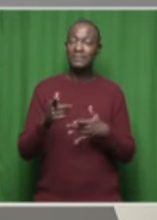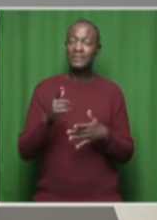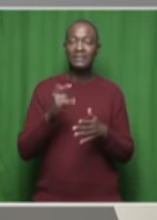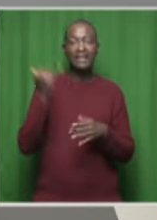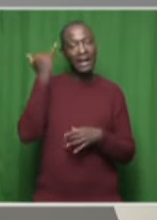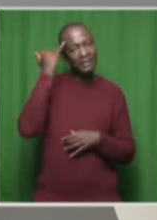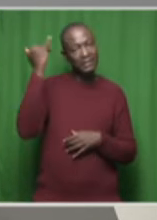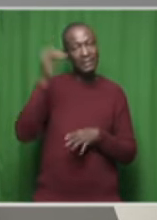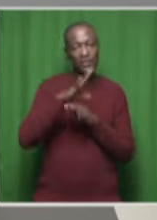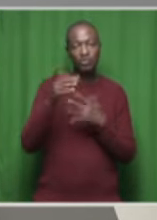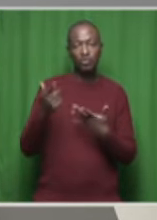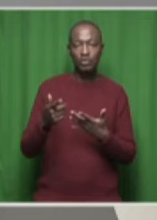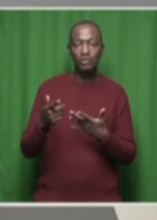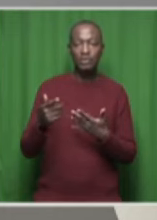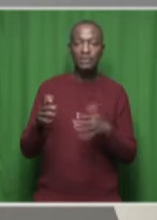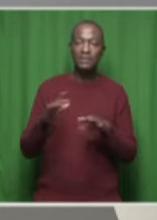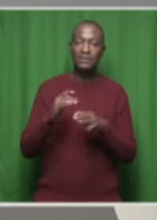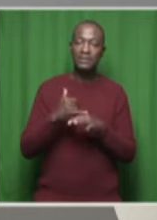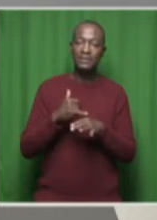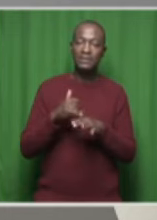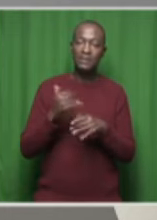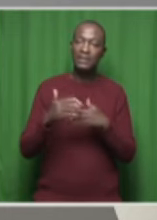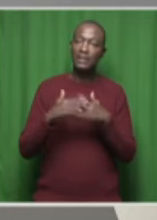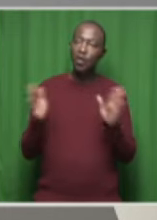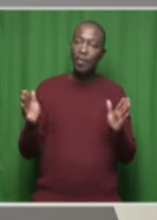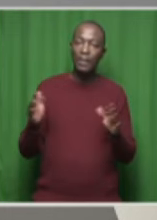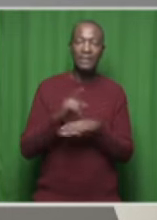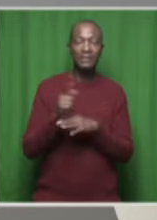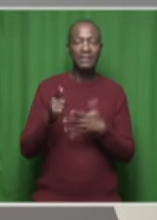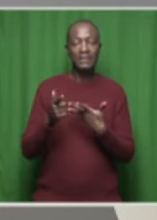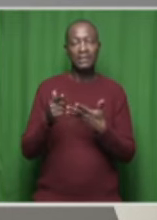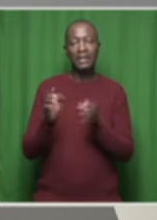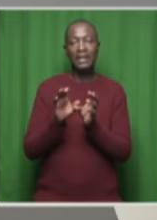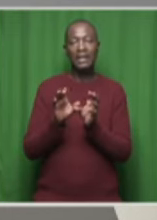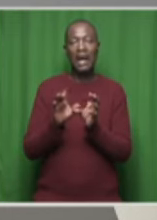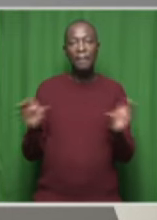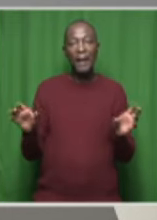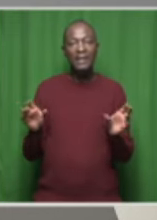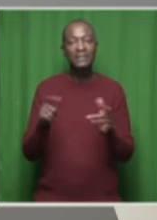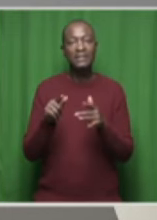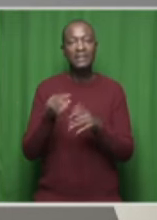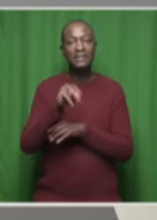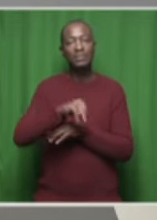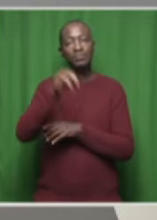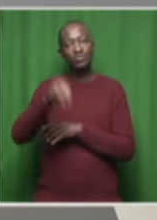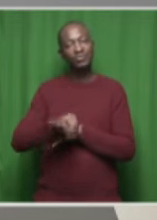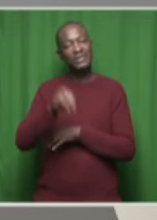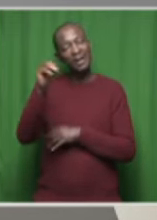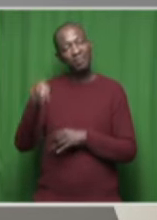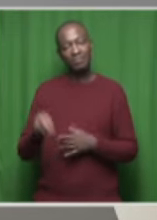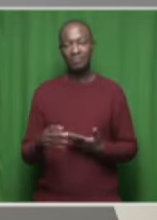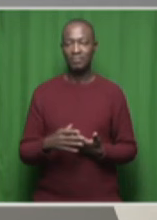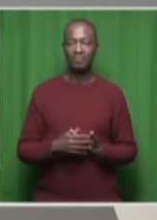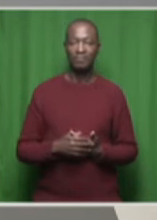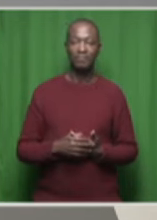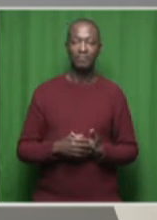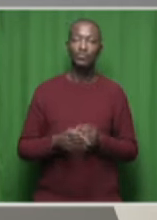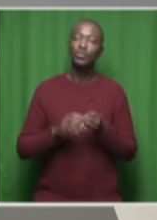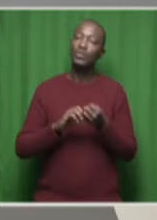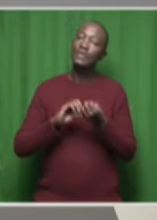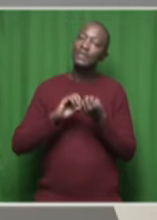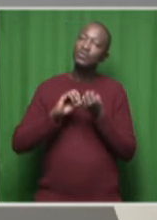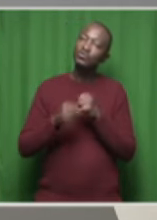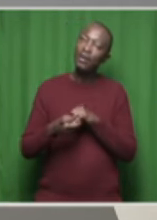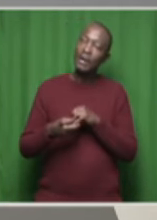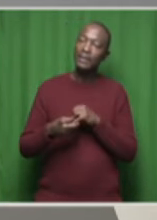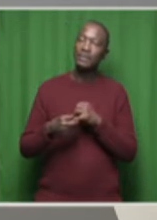to attend the event. It's an open event at the Apartheid Museum in Crown Mines. But it's also an attempt to